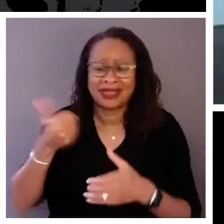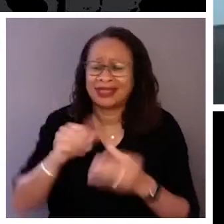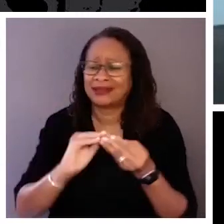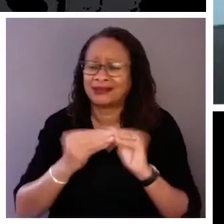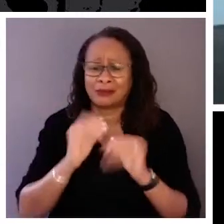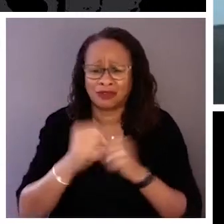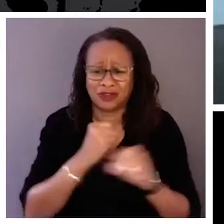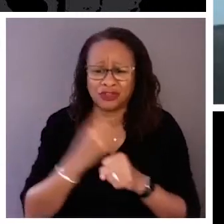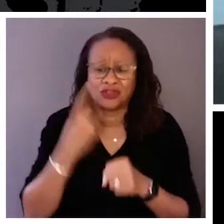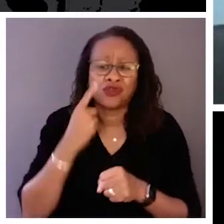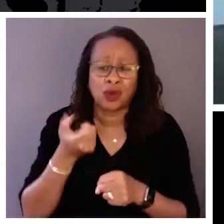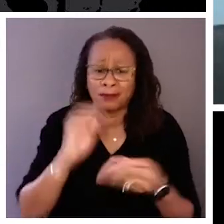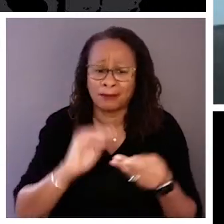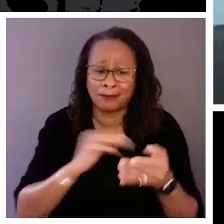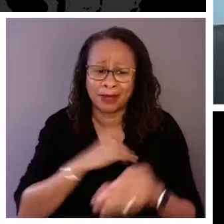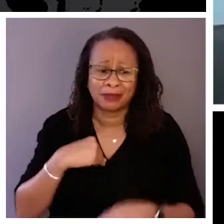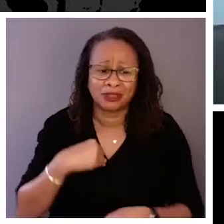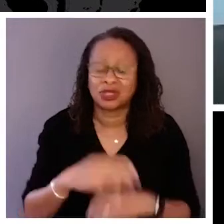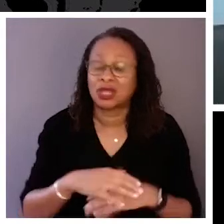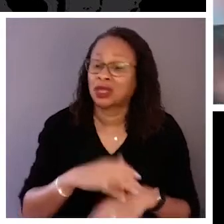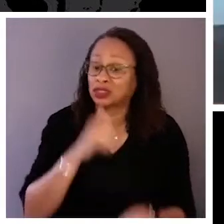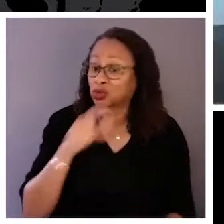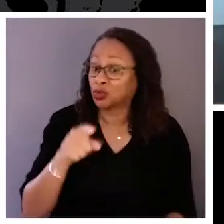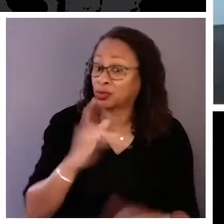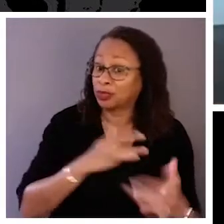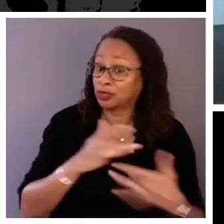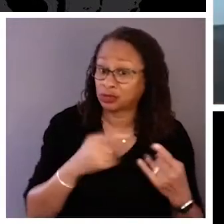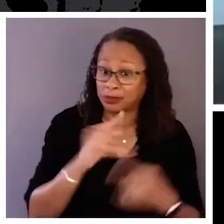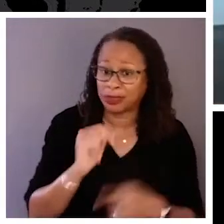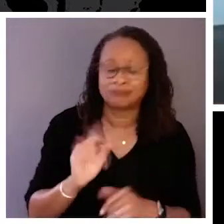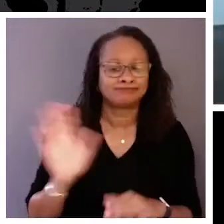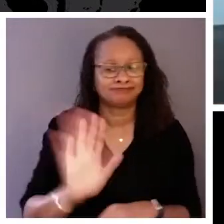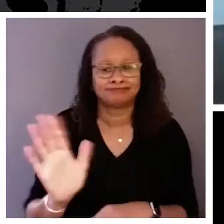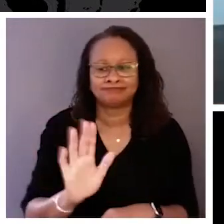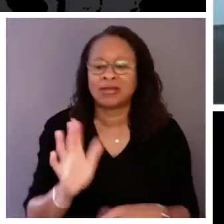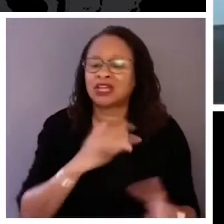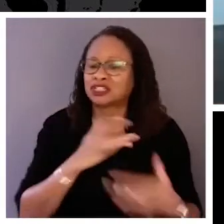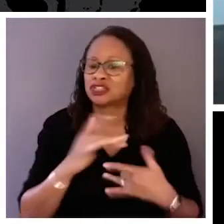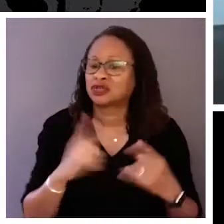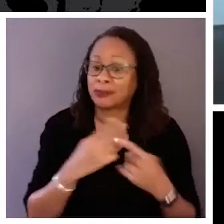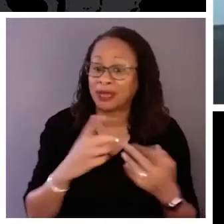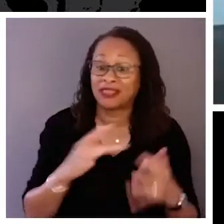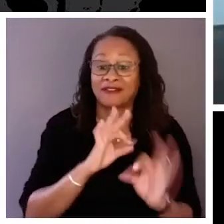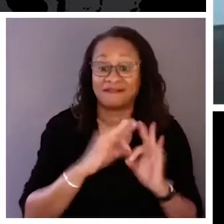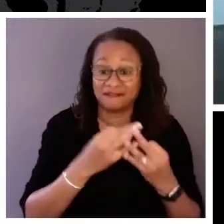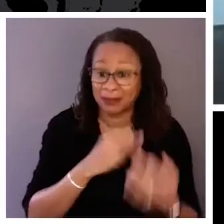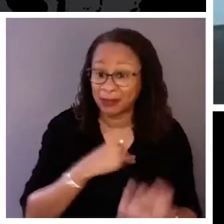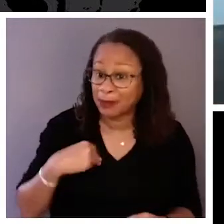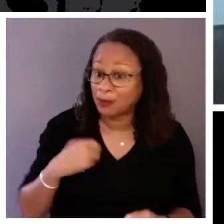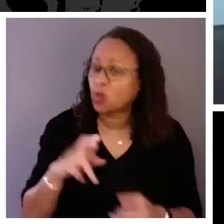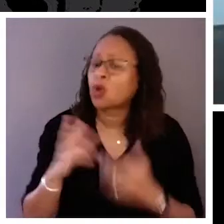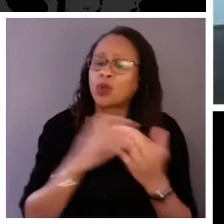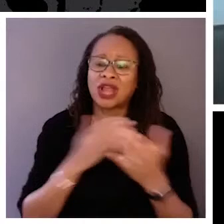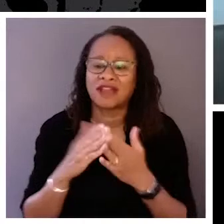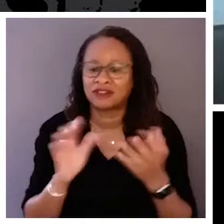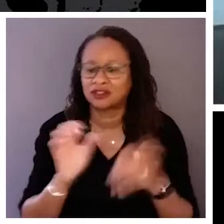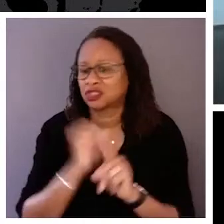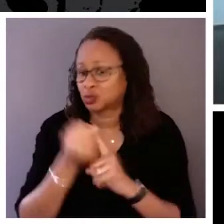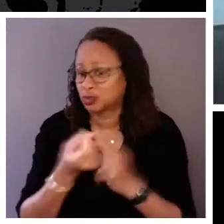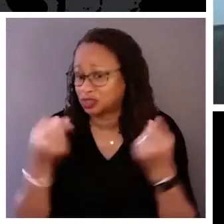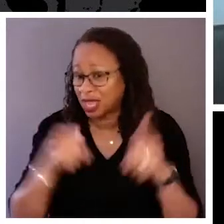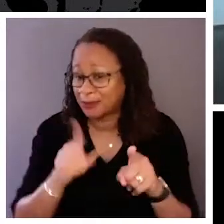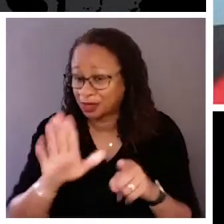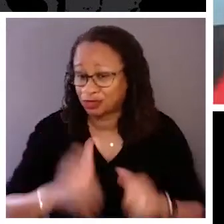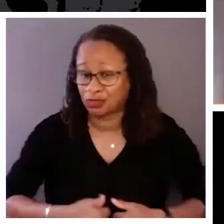and don't you worry about it. You worry about that family member or whatever crisis occurred in your